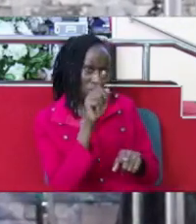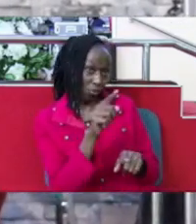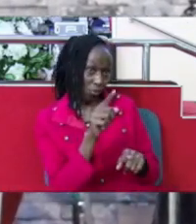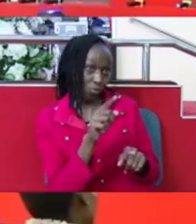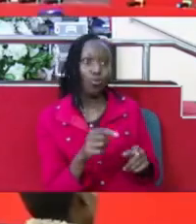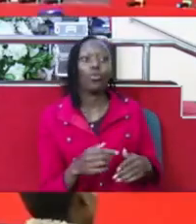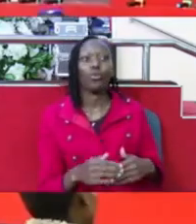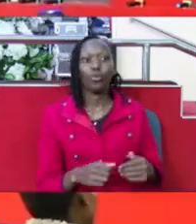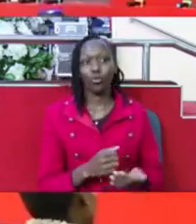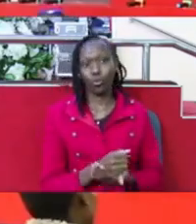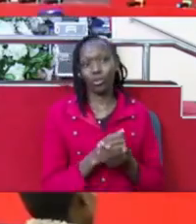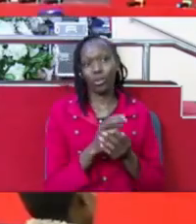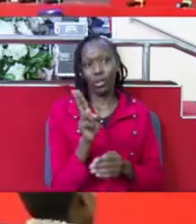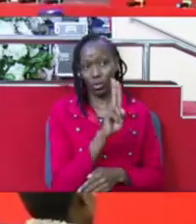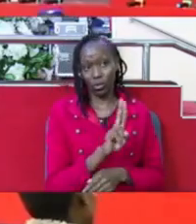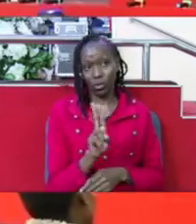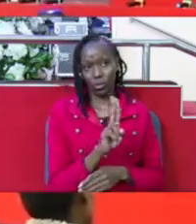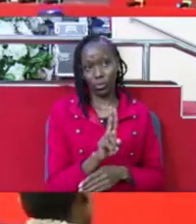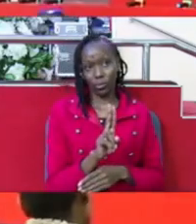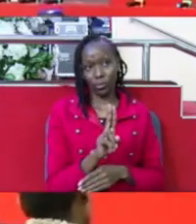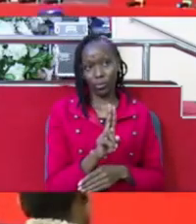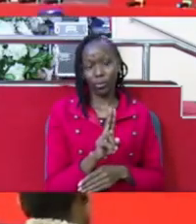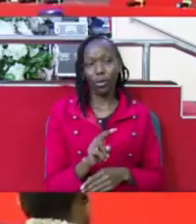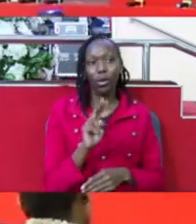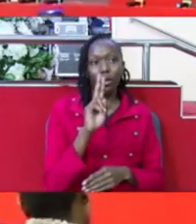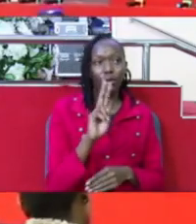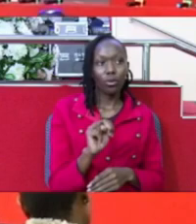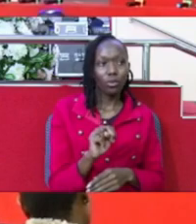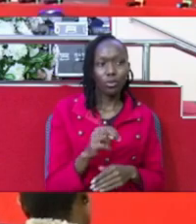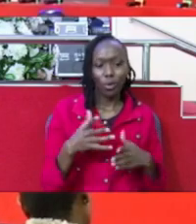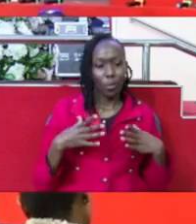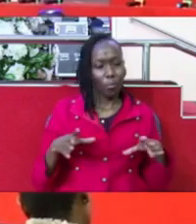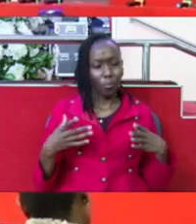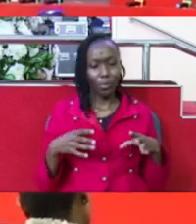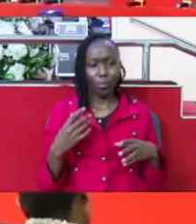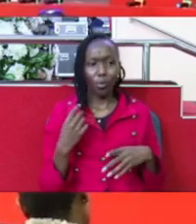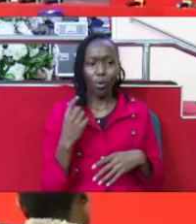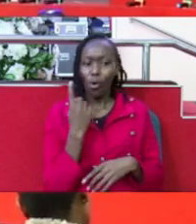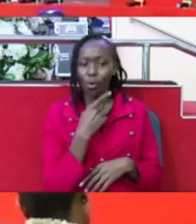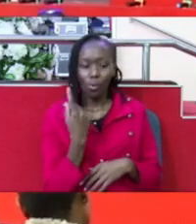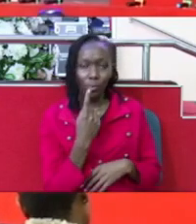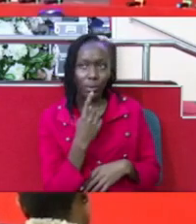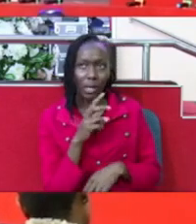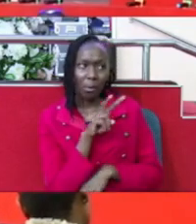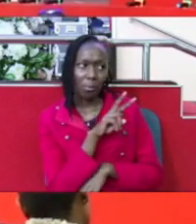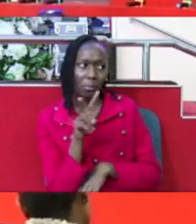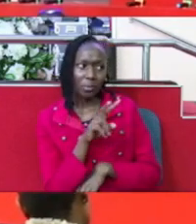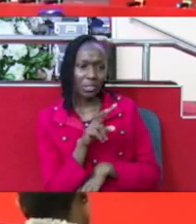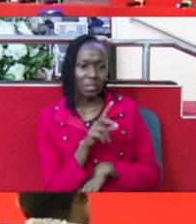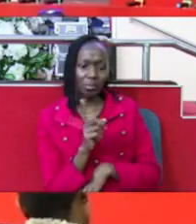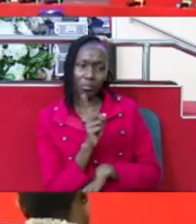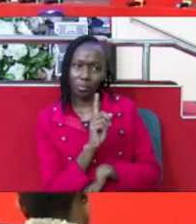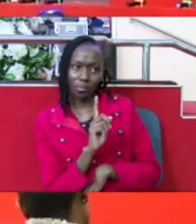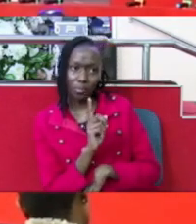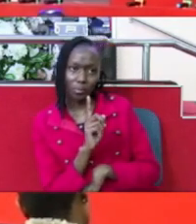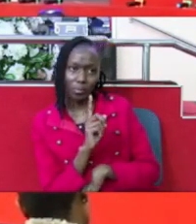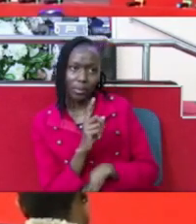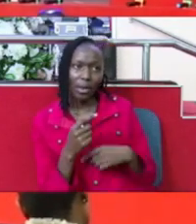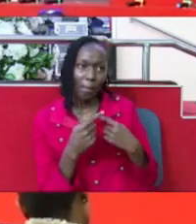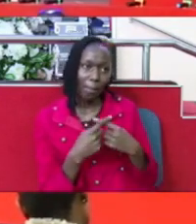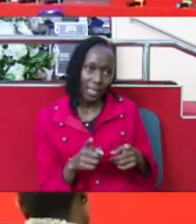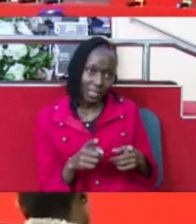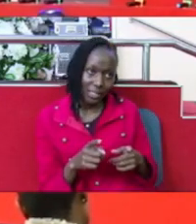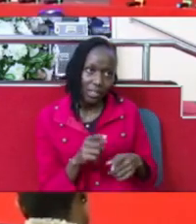the casually interested. Sio watu tu ambao wanatazamia kihivi hivi. But it has its rewards.